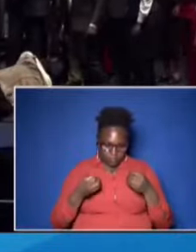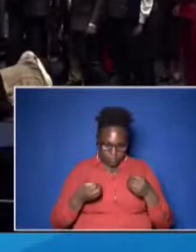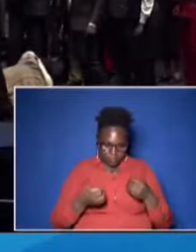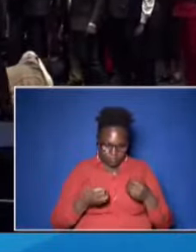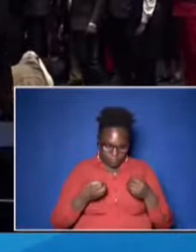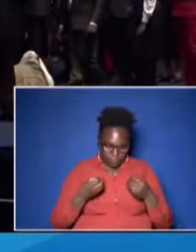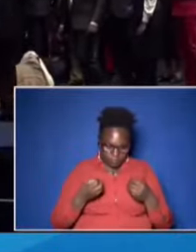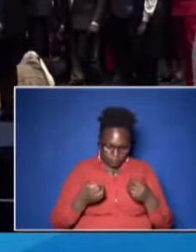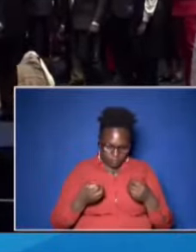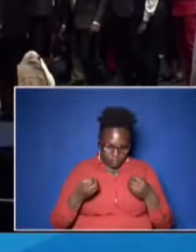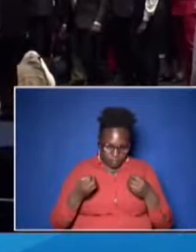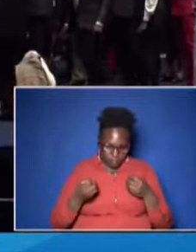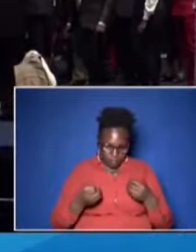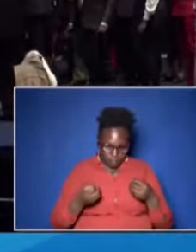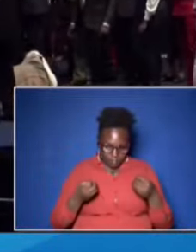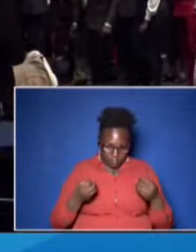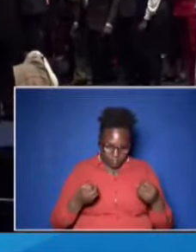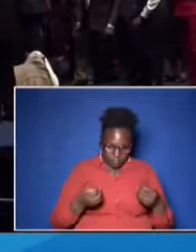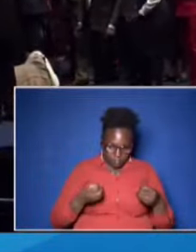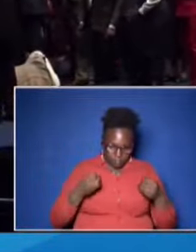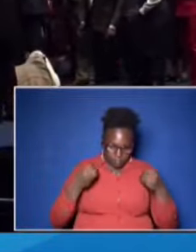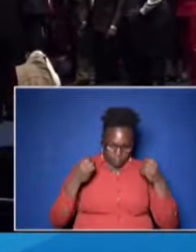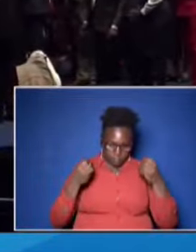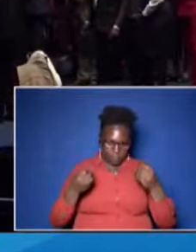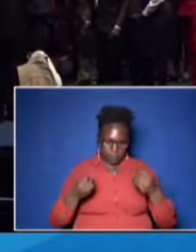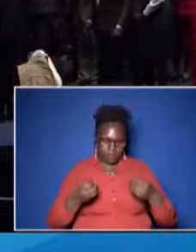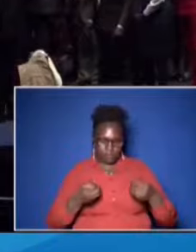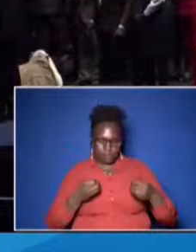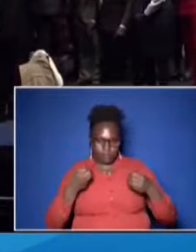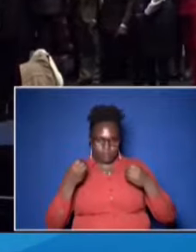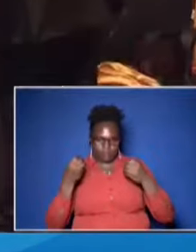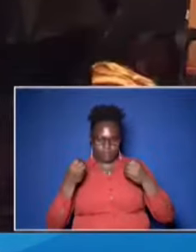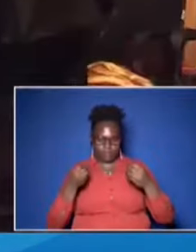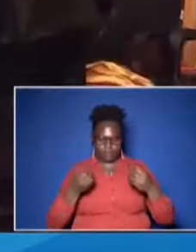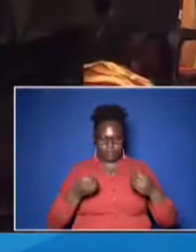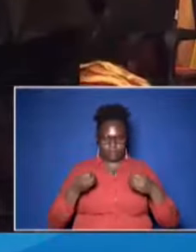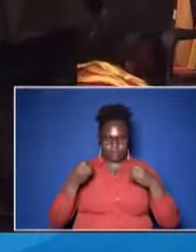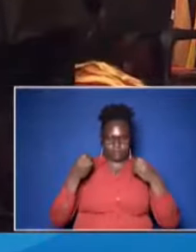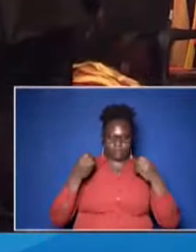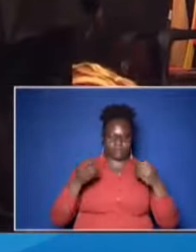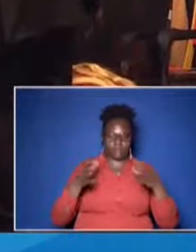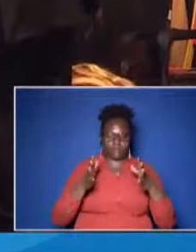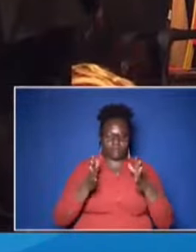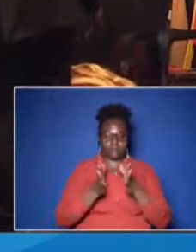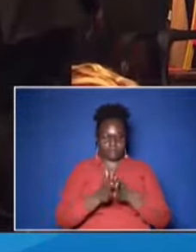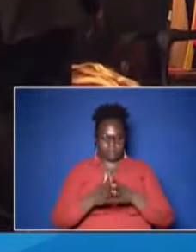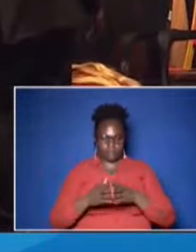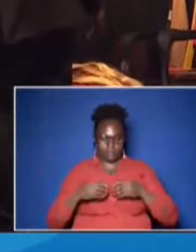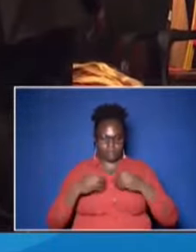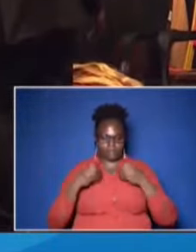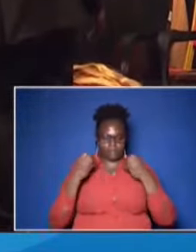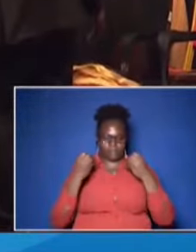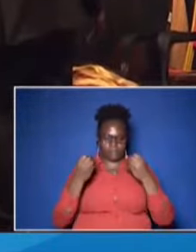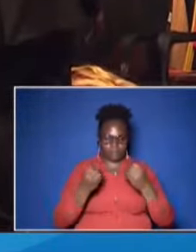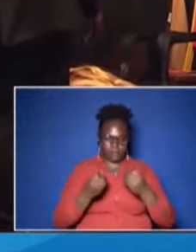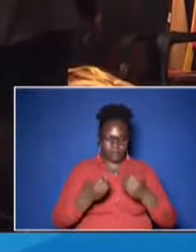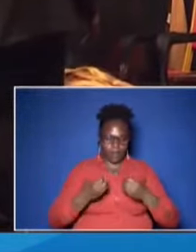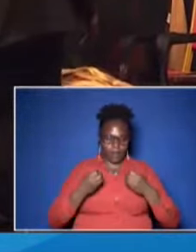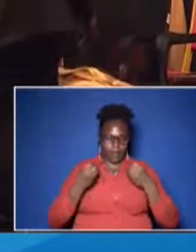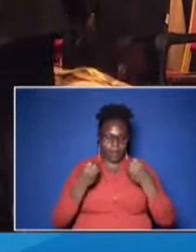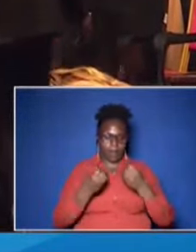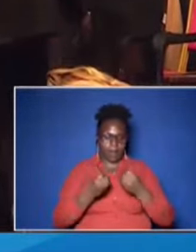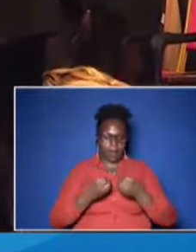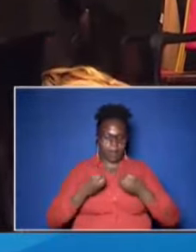son this one that's your daughter who's he these are